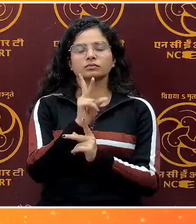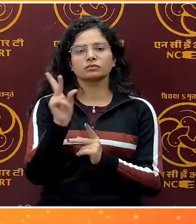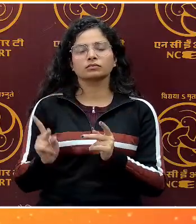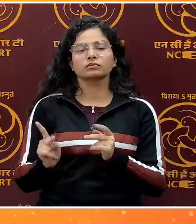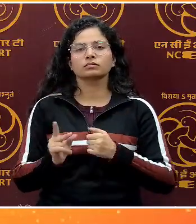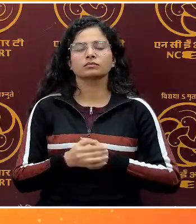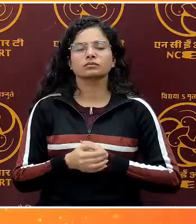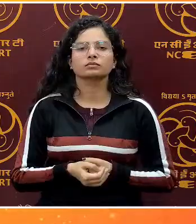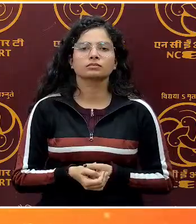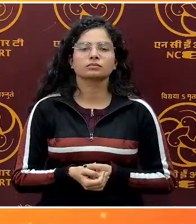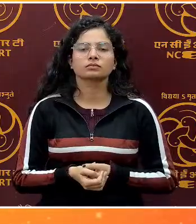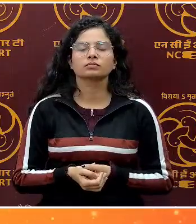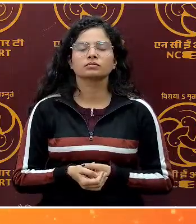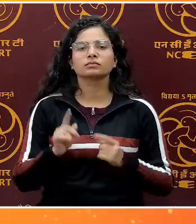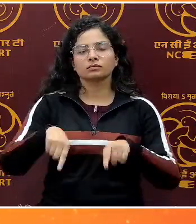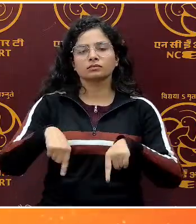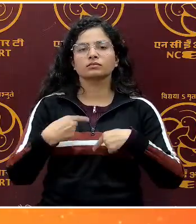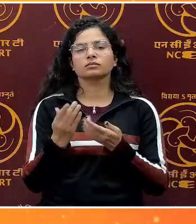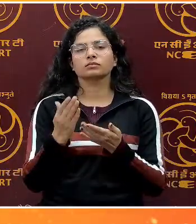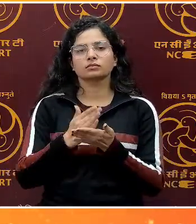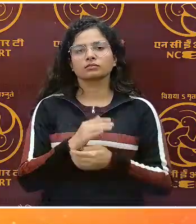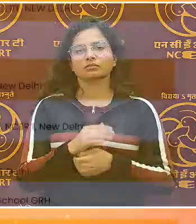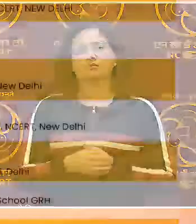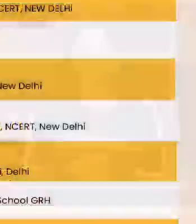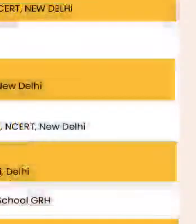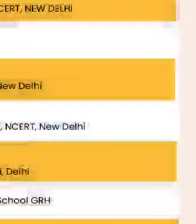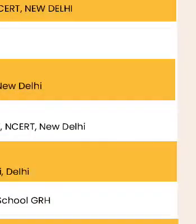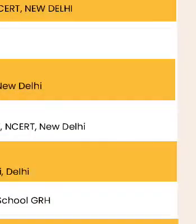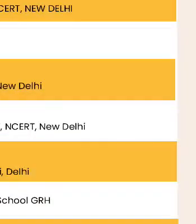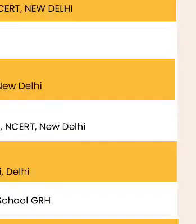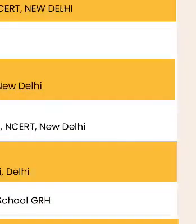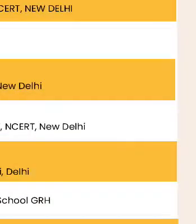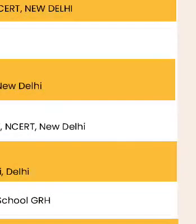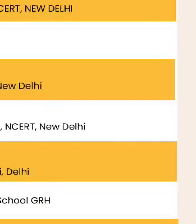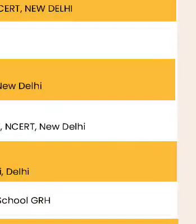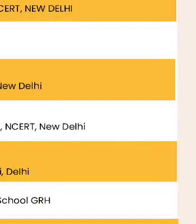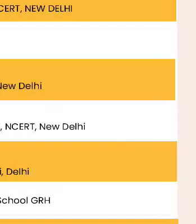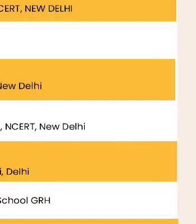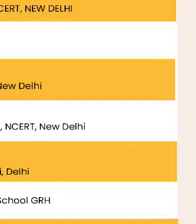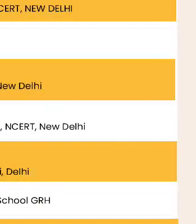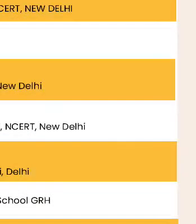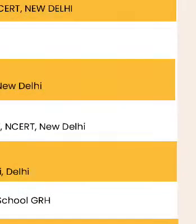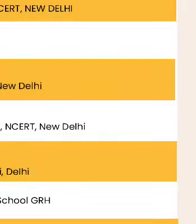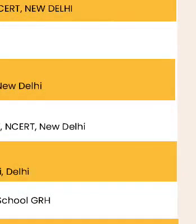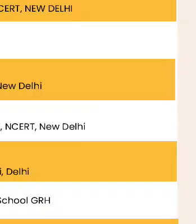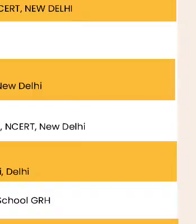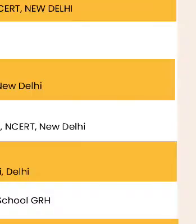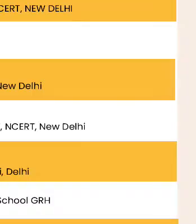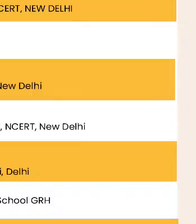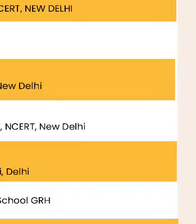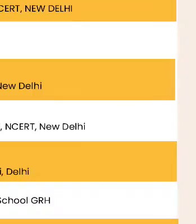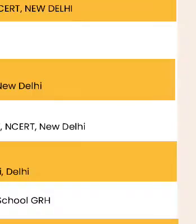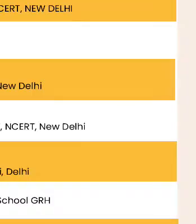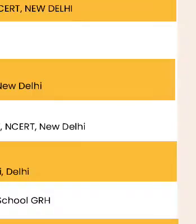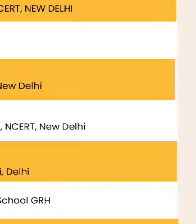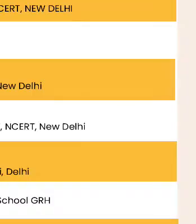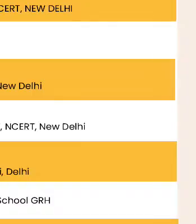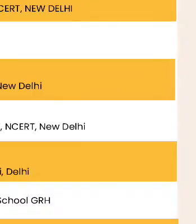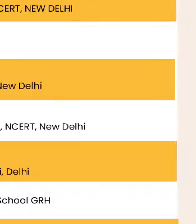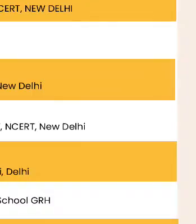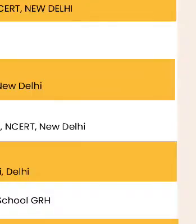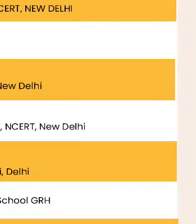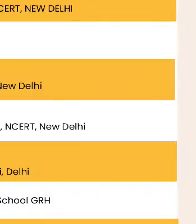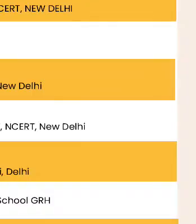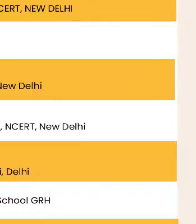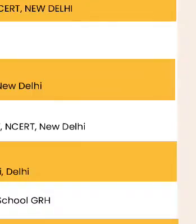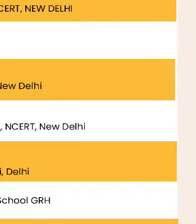shortly. And what's coming up next? Let's take a quick look there. So here is the program schedule. In a short while from now, you can watch another session of ours that